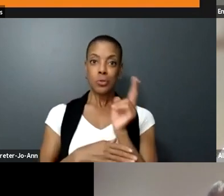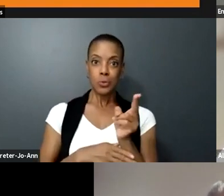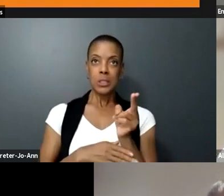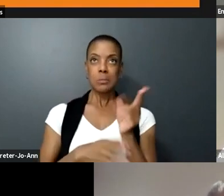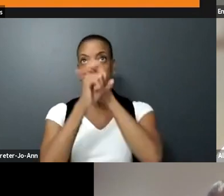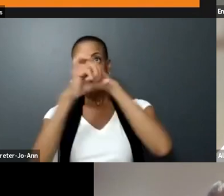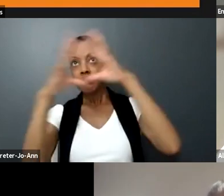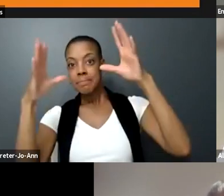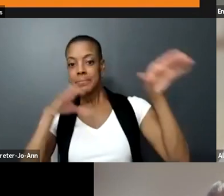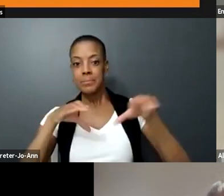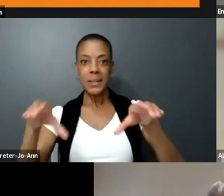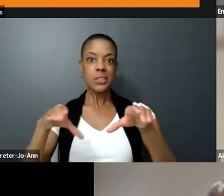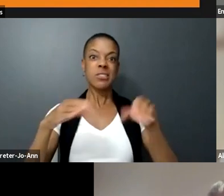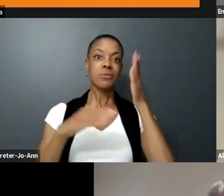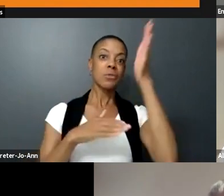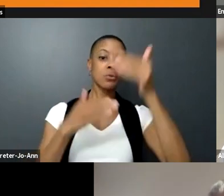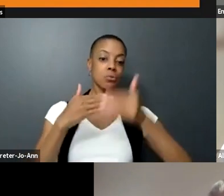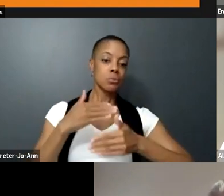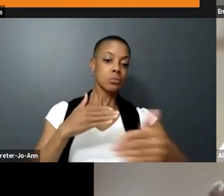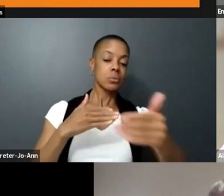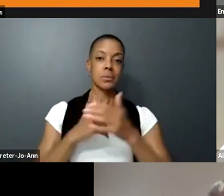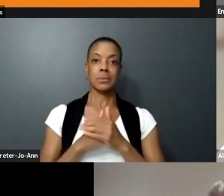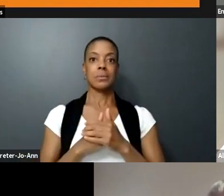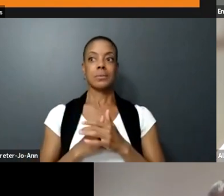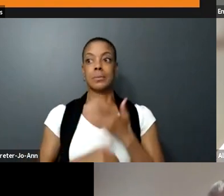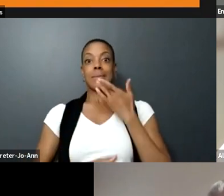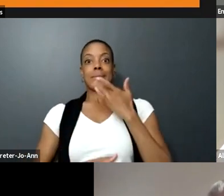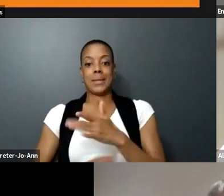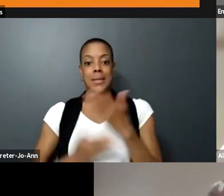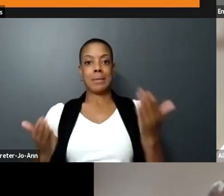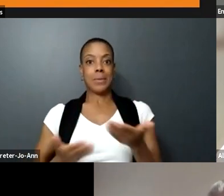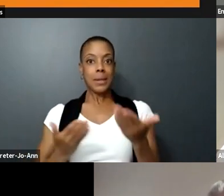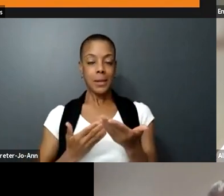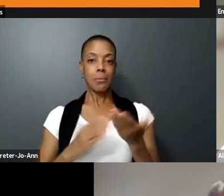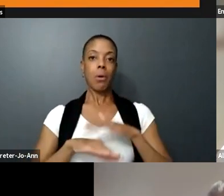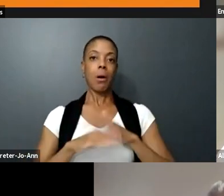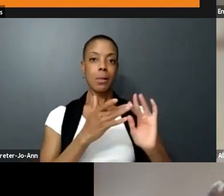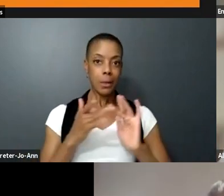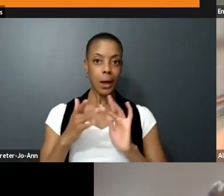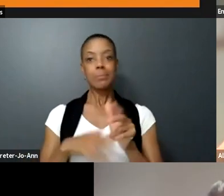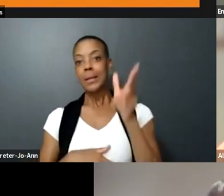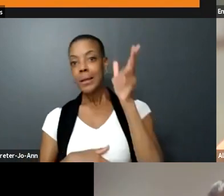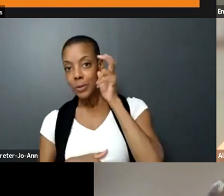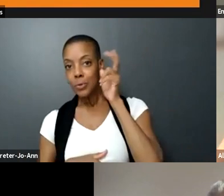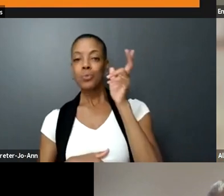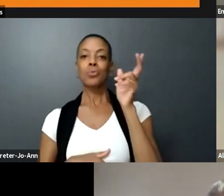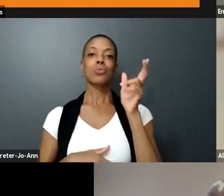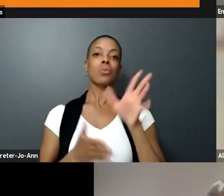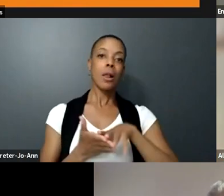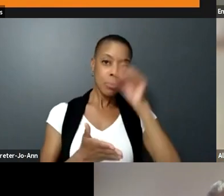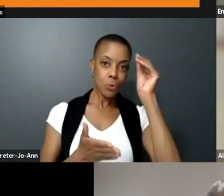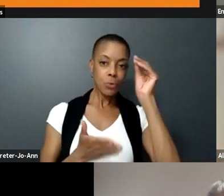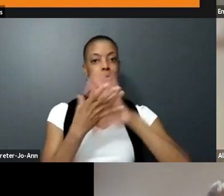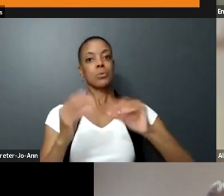for the next seven generations as well. We're so fortunate to be present in this virtual space to hear and learn from the stories of identity